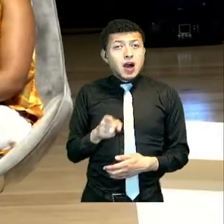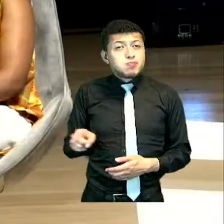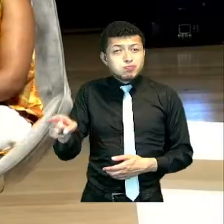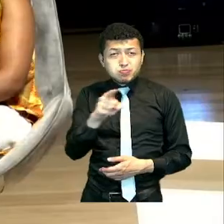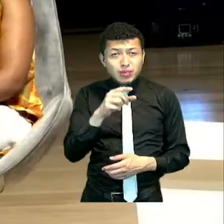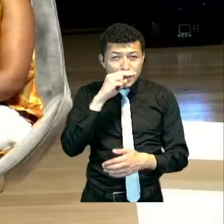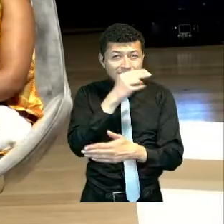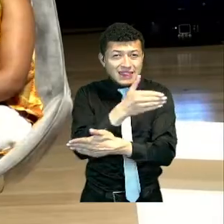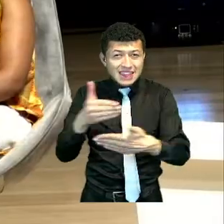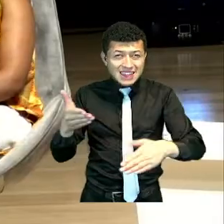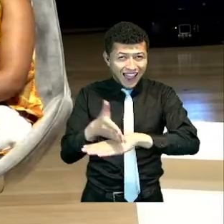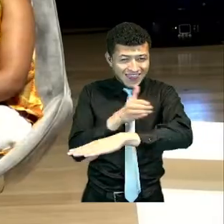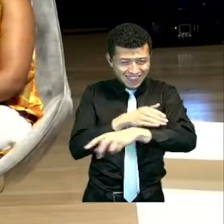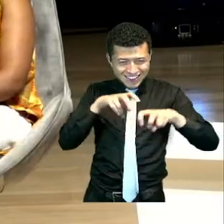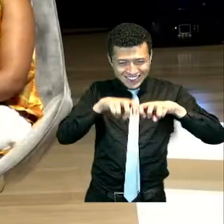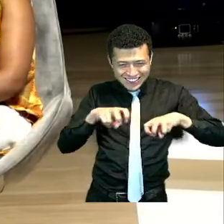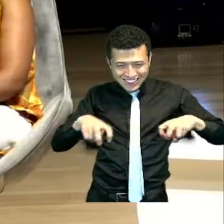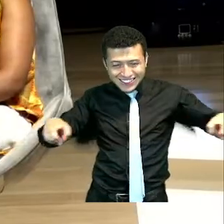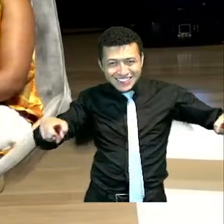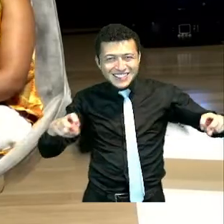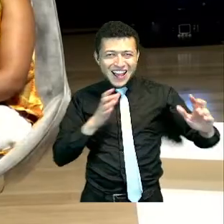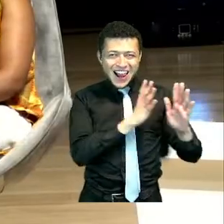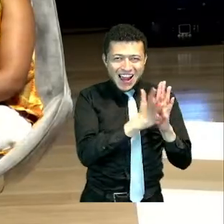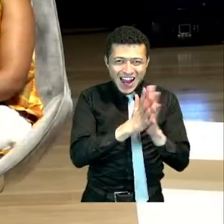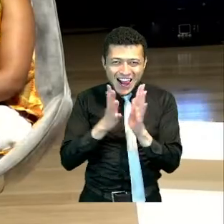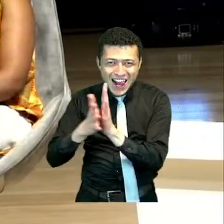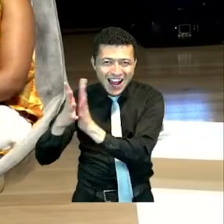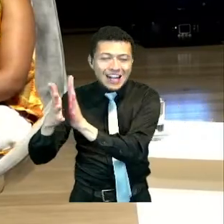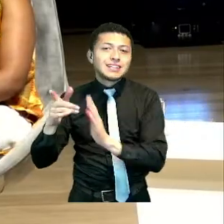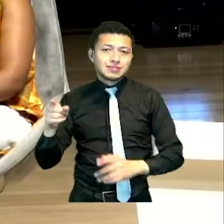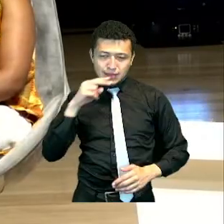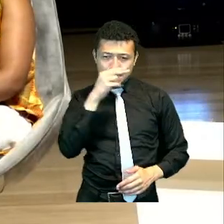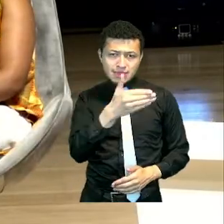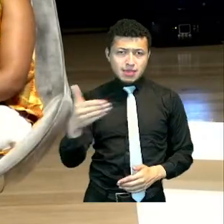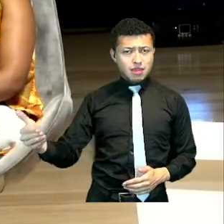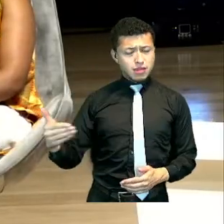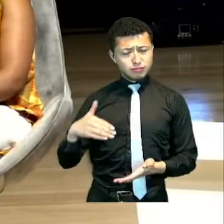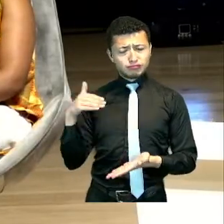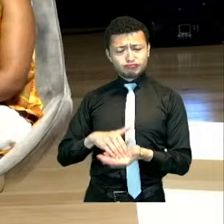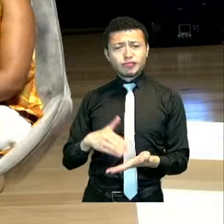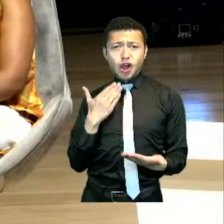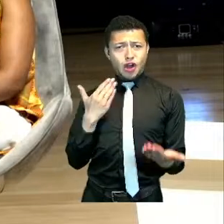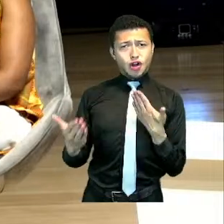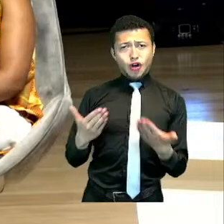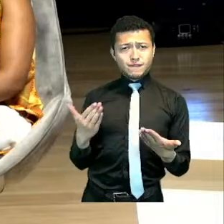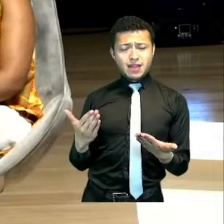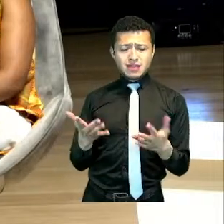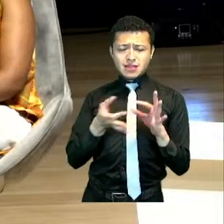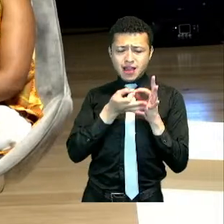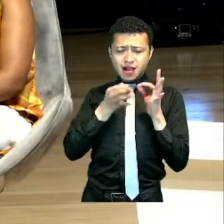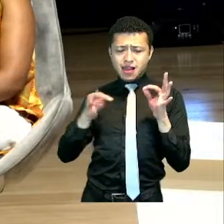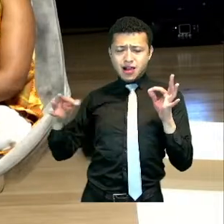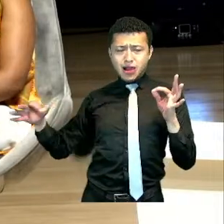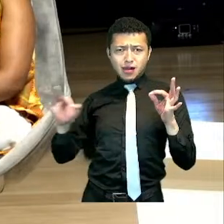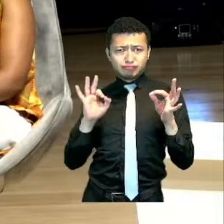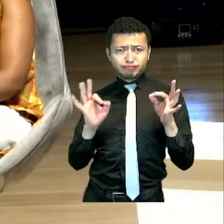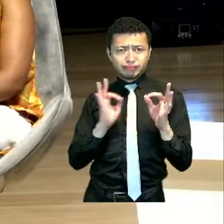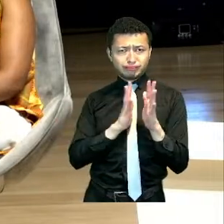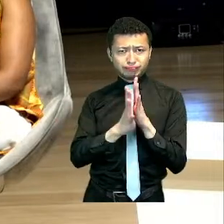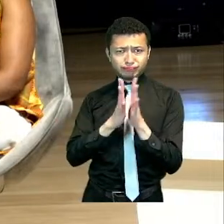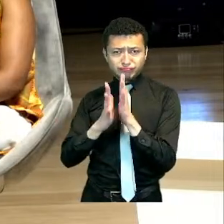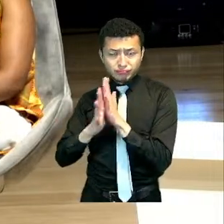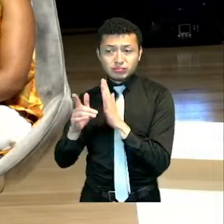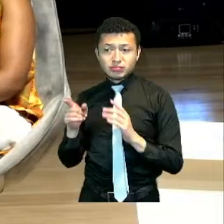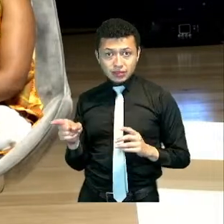they spoke so eloquently and so confidently and, you know, really in their own